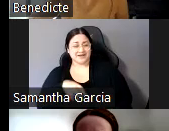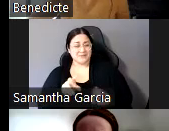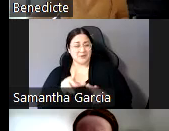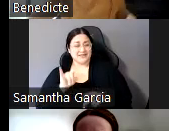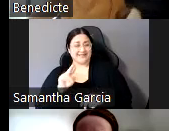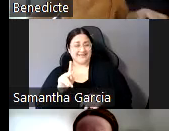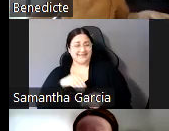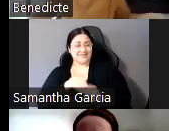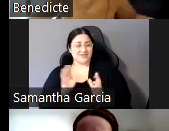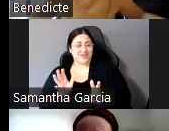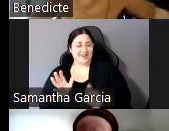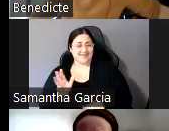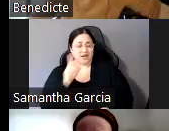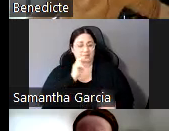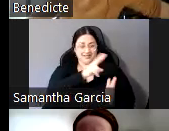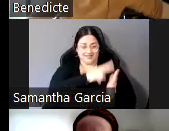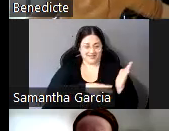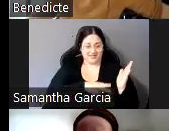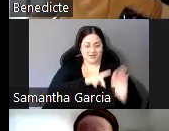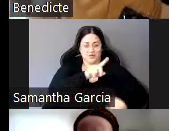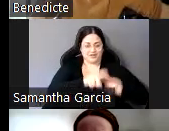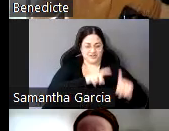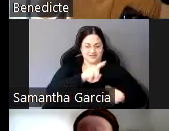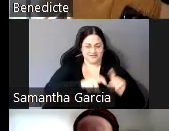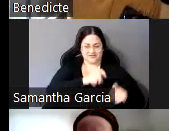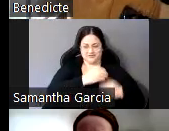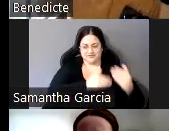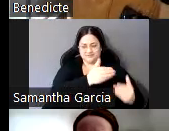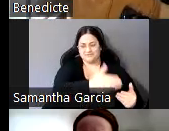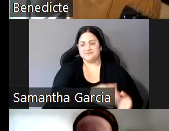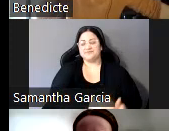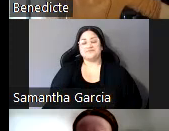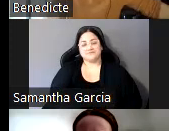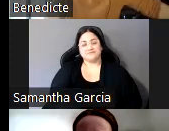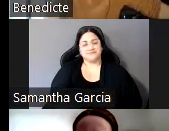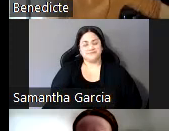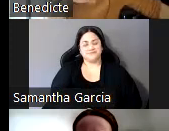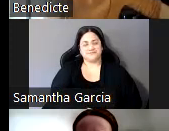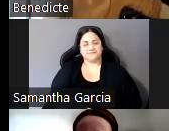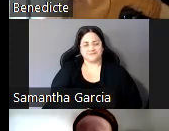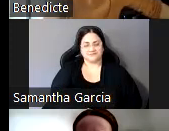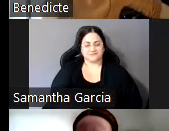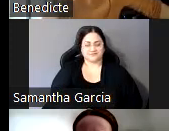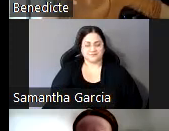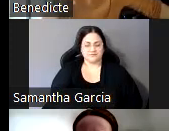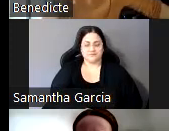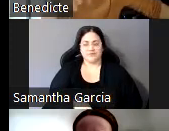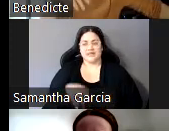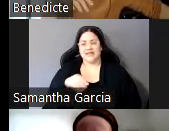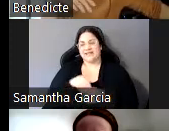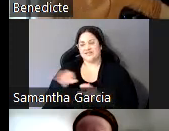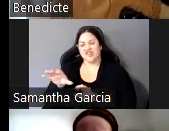Meanwhile, I'm going to work my way through the many questions that are still coming in. So we've had a couple of comments both in the chat and the Q&A